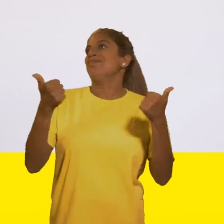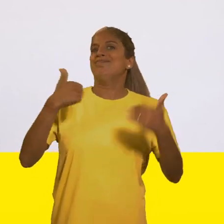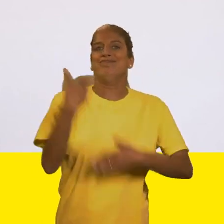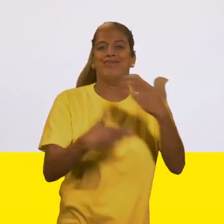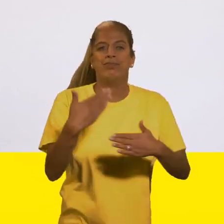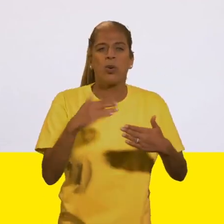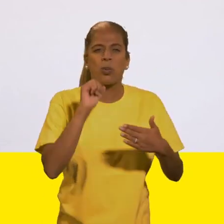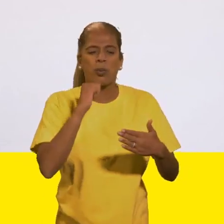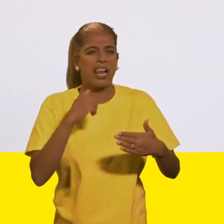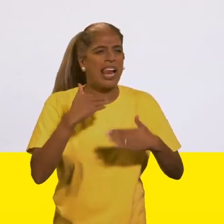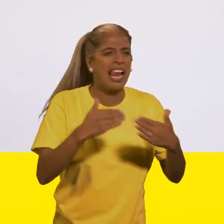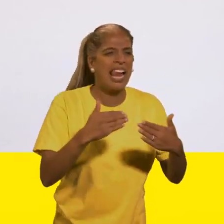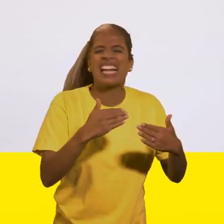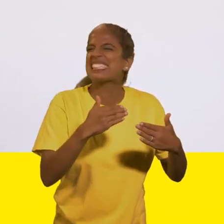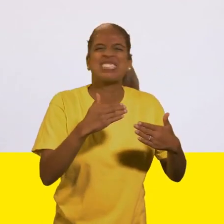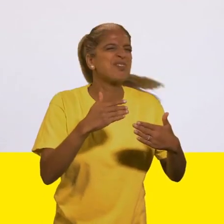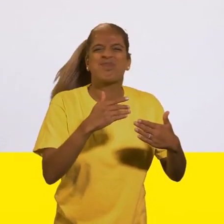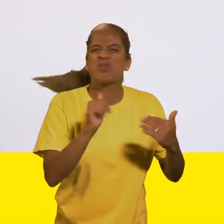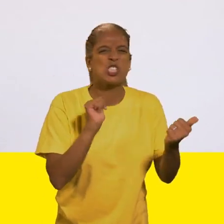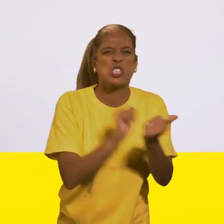different work areas? And